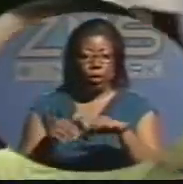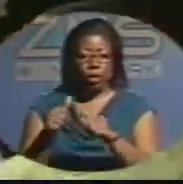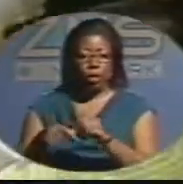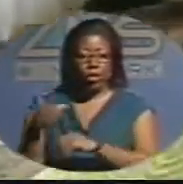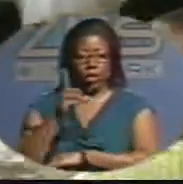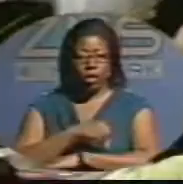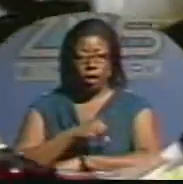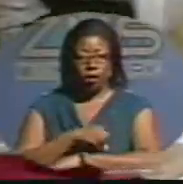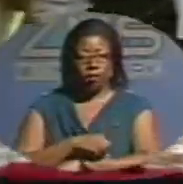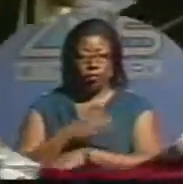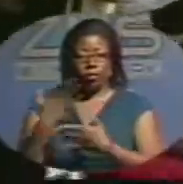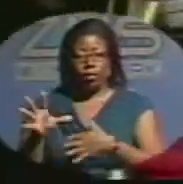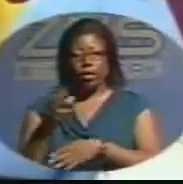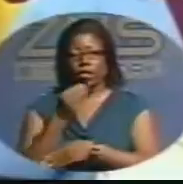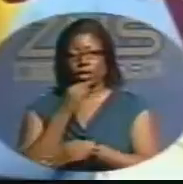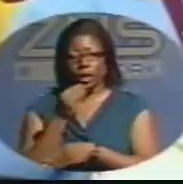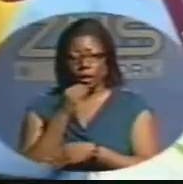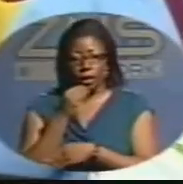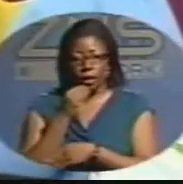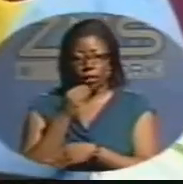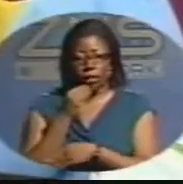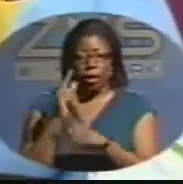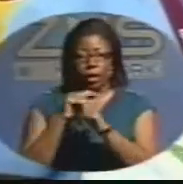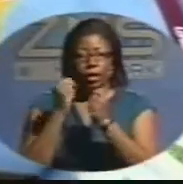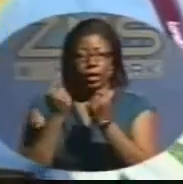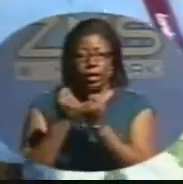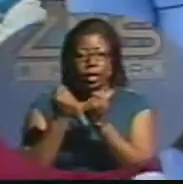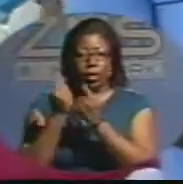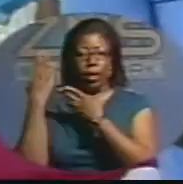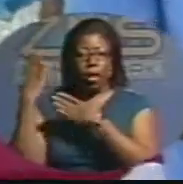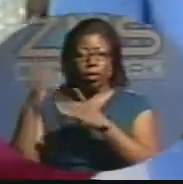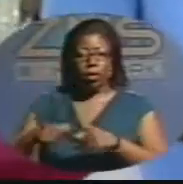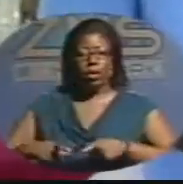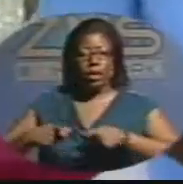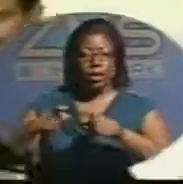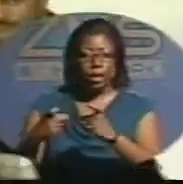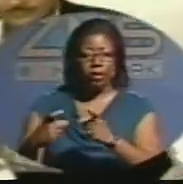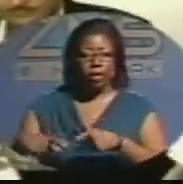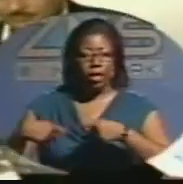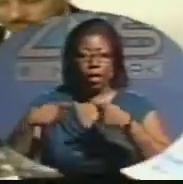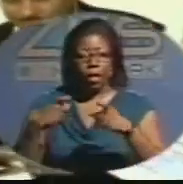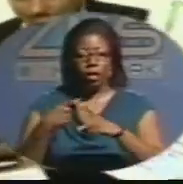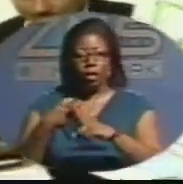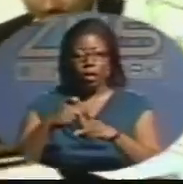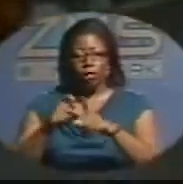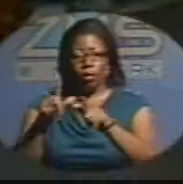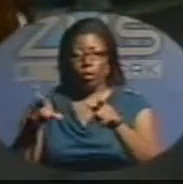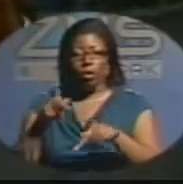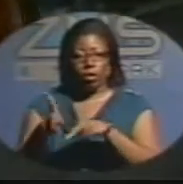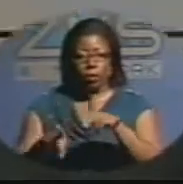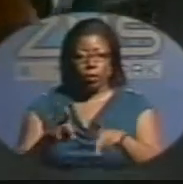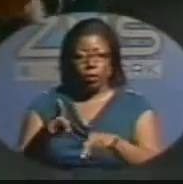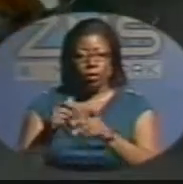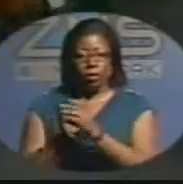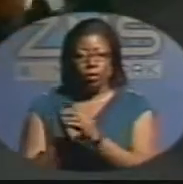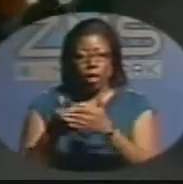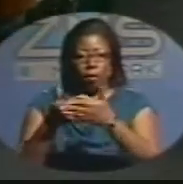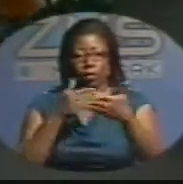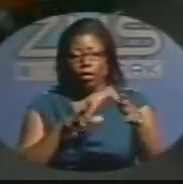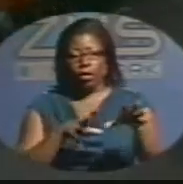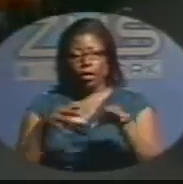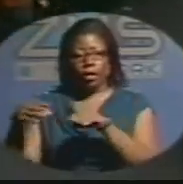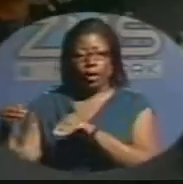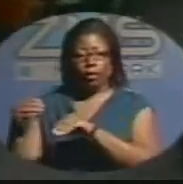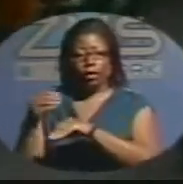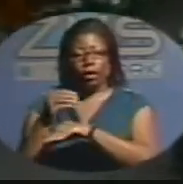some boil and stew fish, Team Bahamas was showered with gifts from the local community. Before leaving